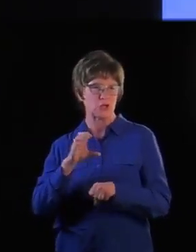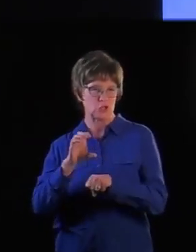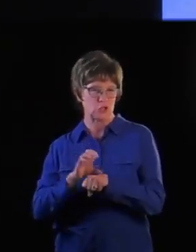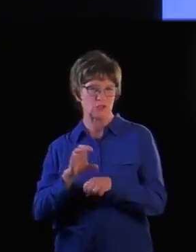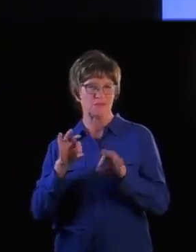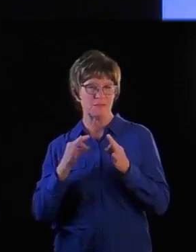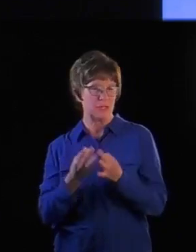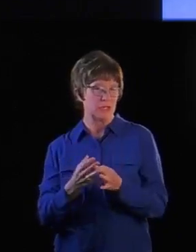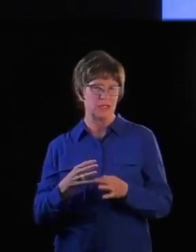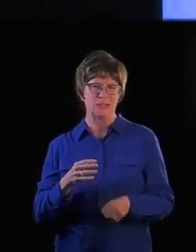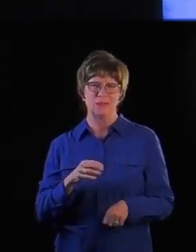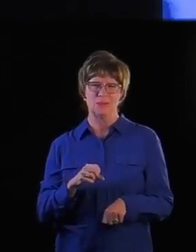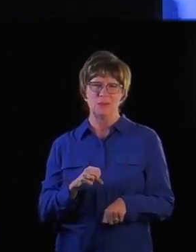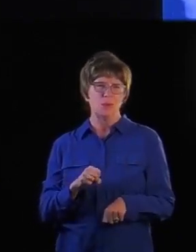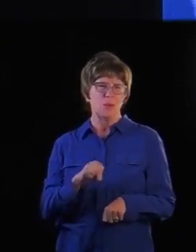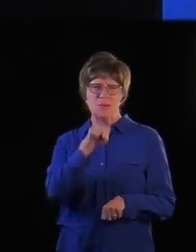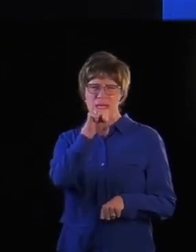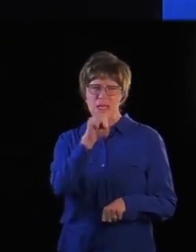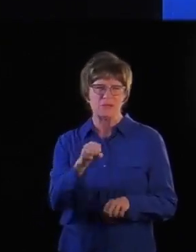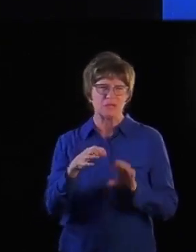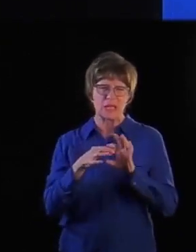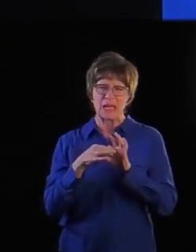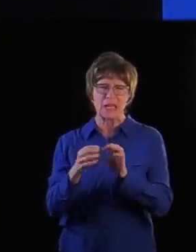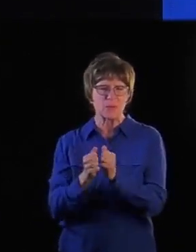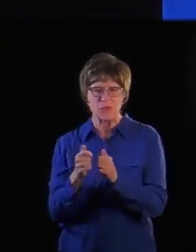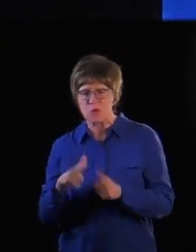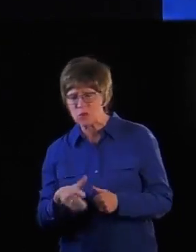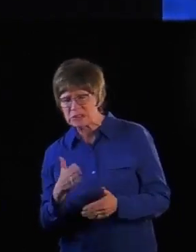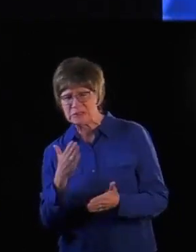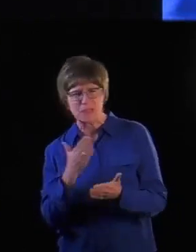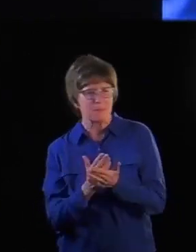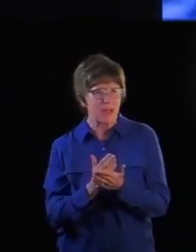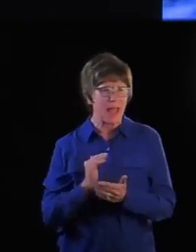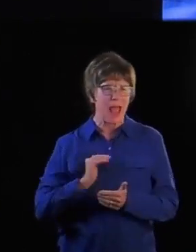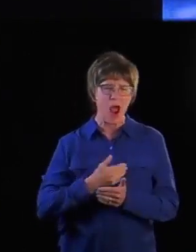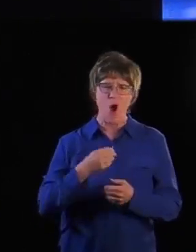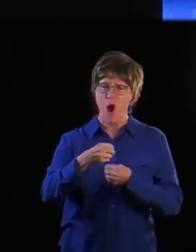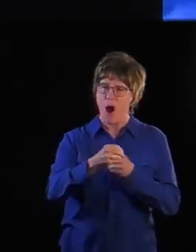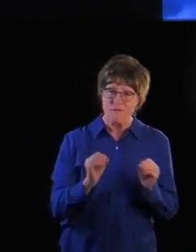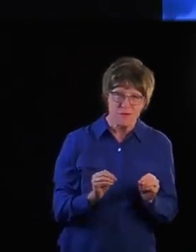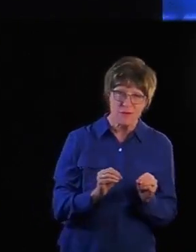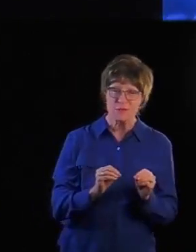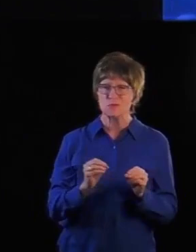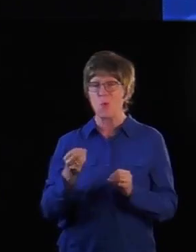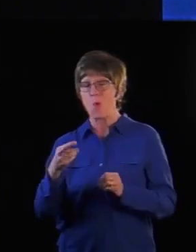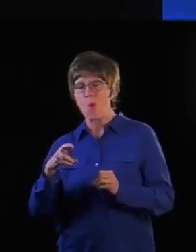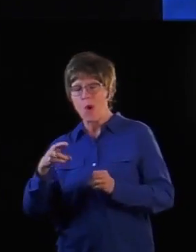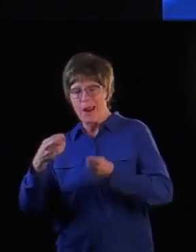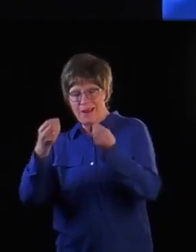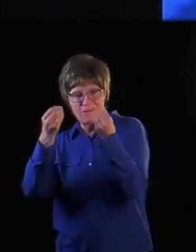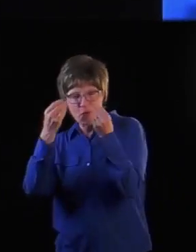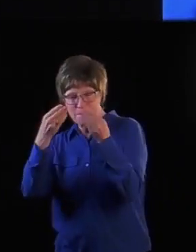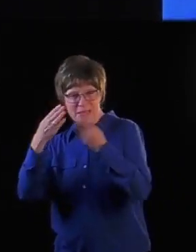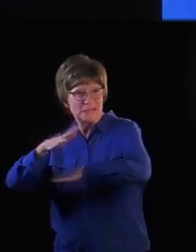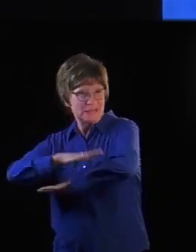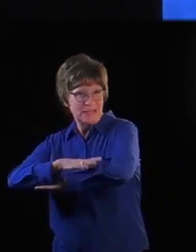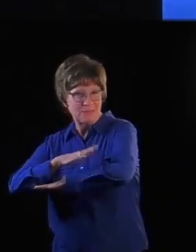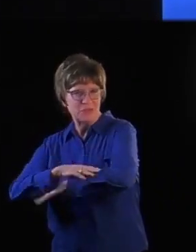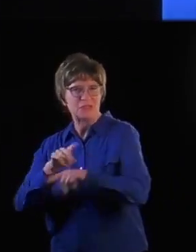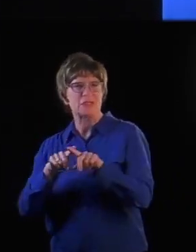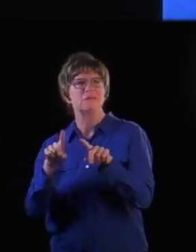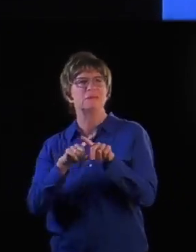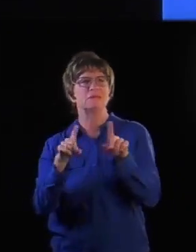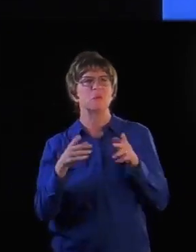You can connect with us in our church office. You can stop by the information table. You can be a different ways to be able to connect. We would